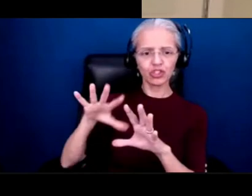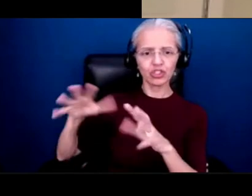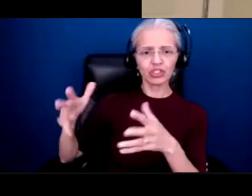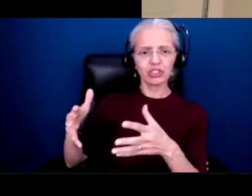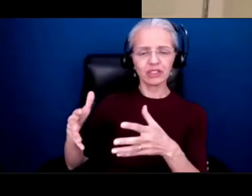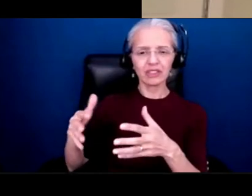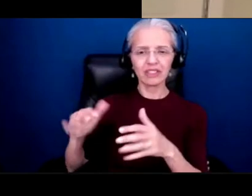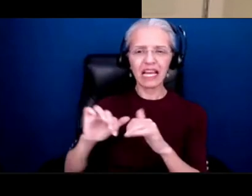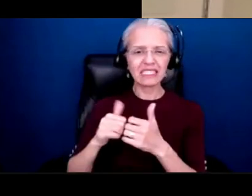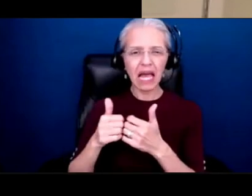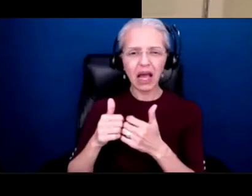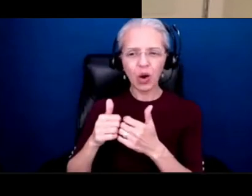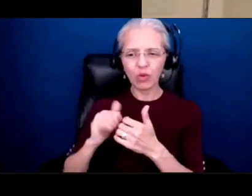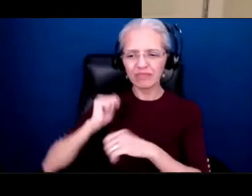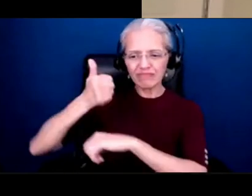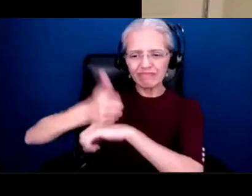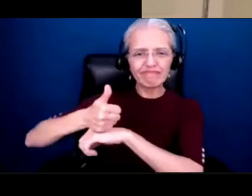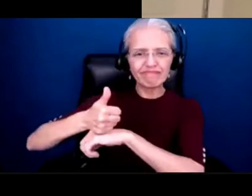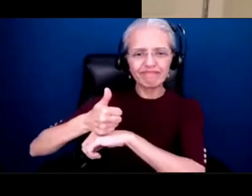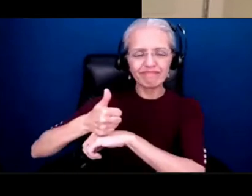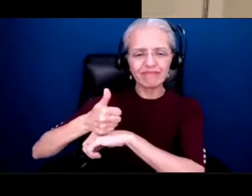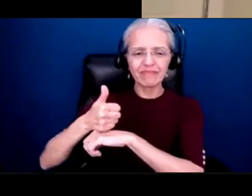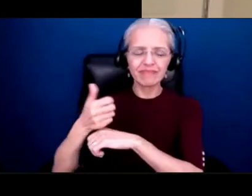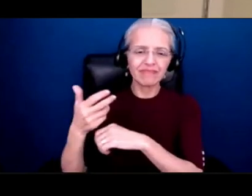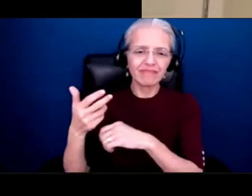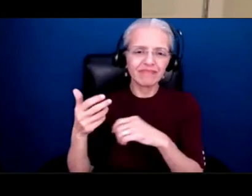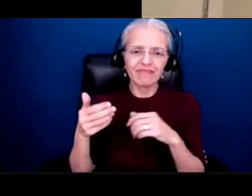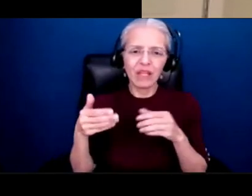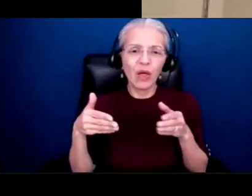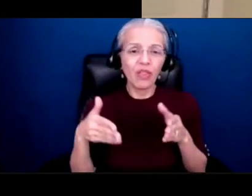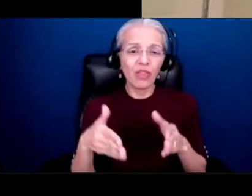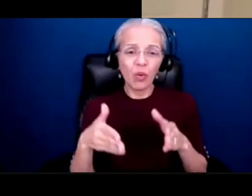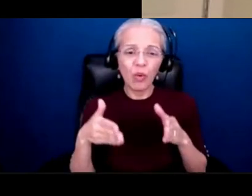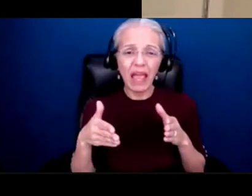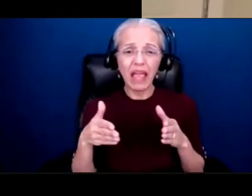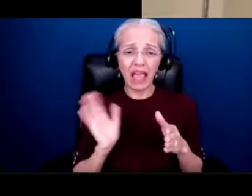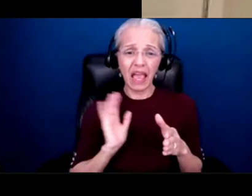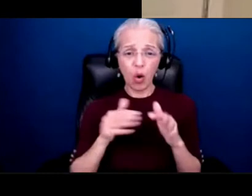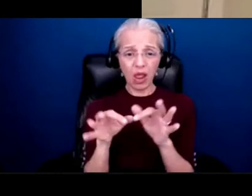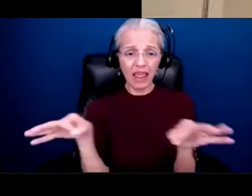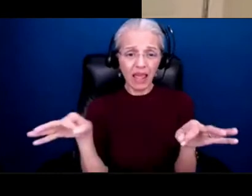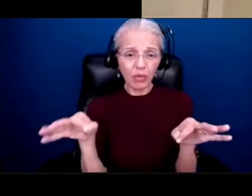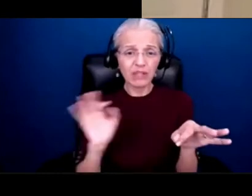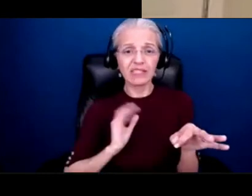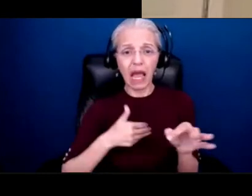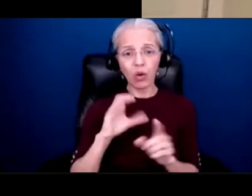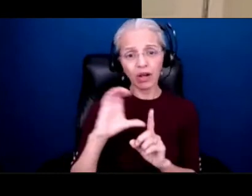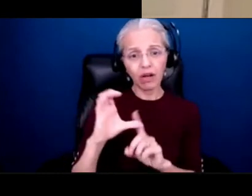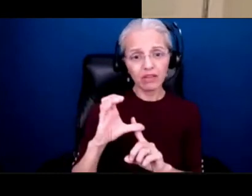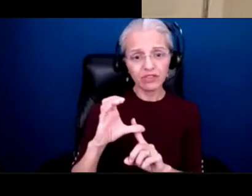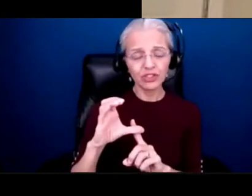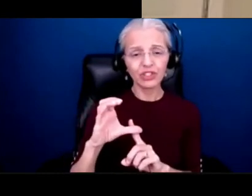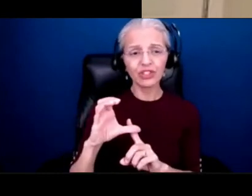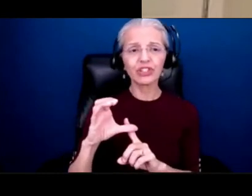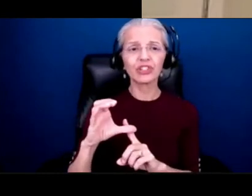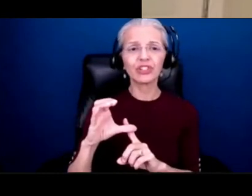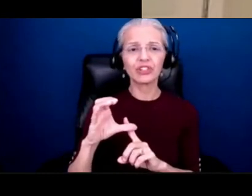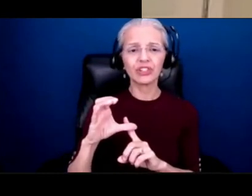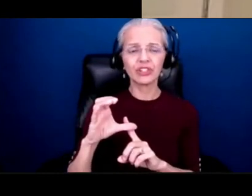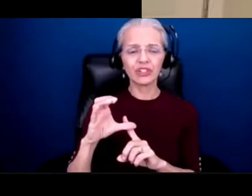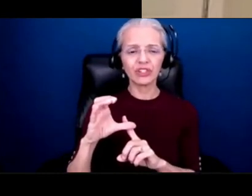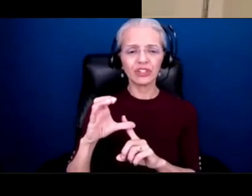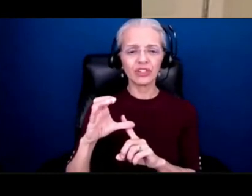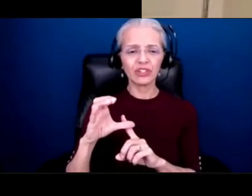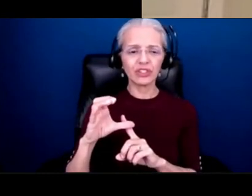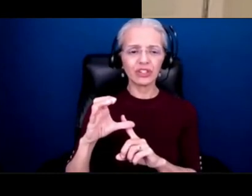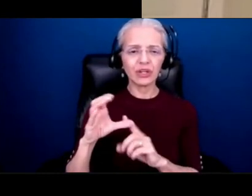environments are structured, and I think the way our language and our culture gives a lot of kind